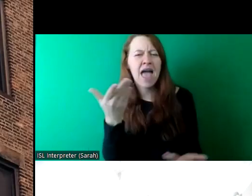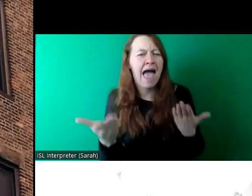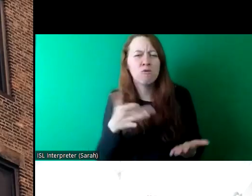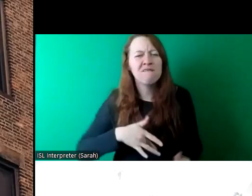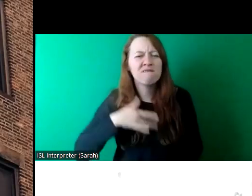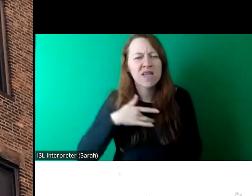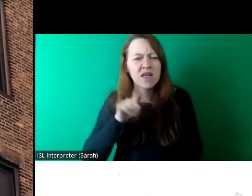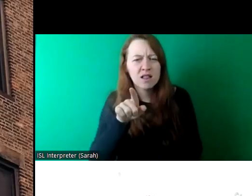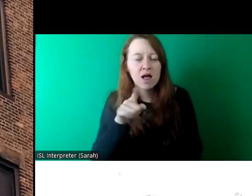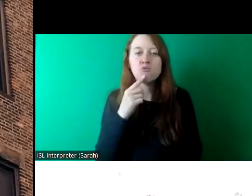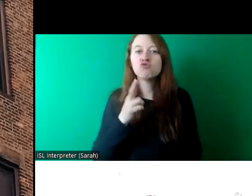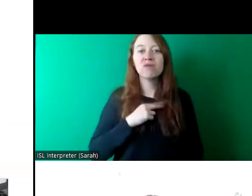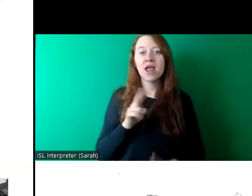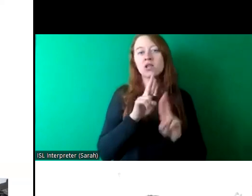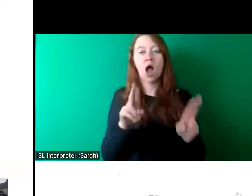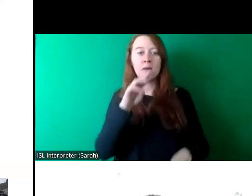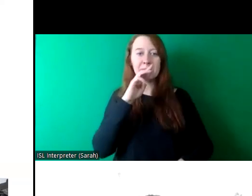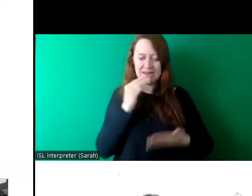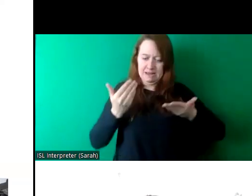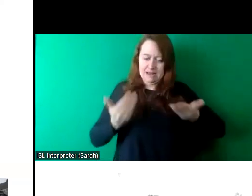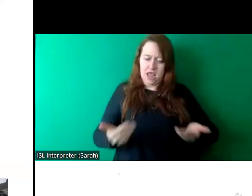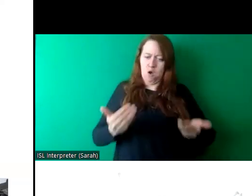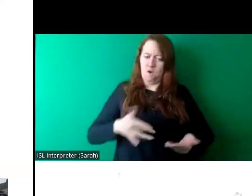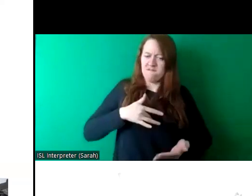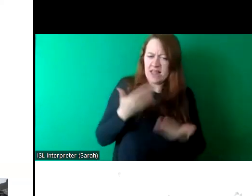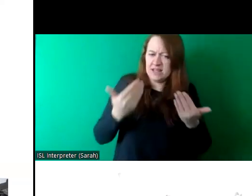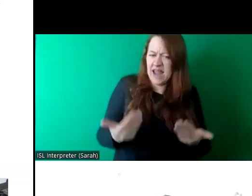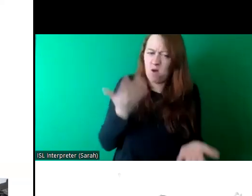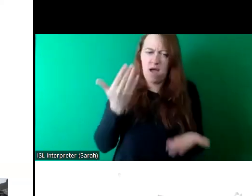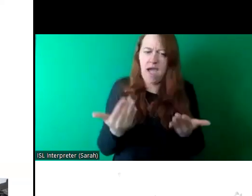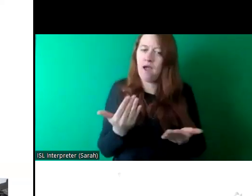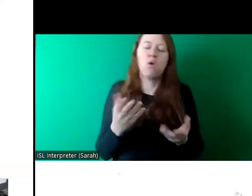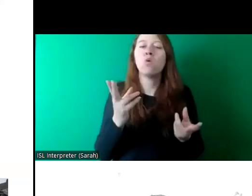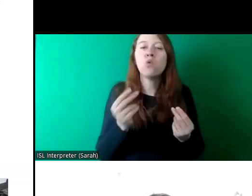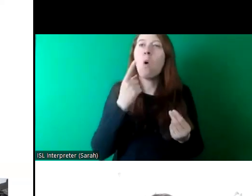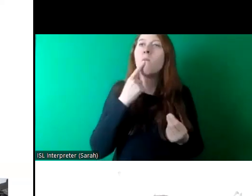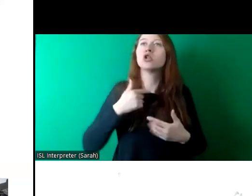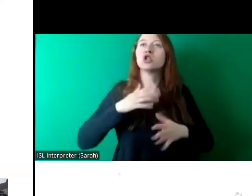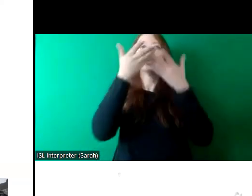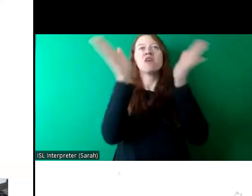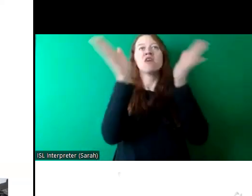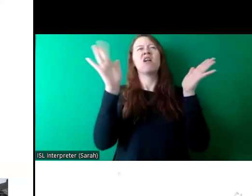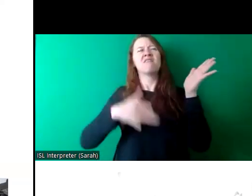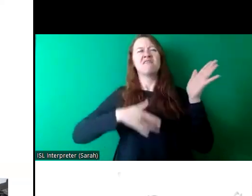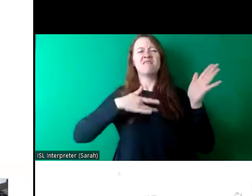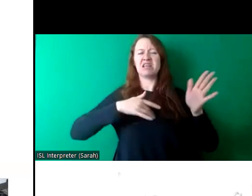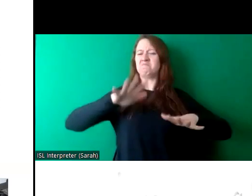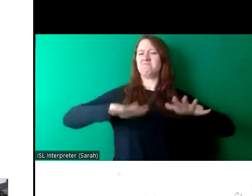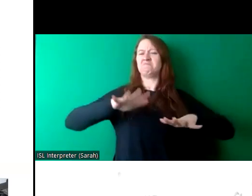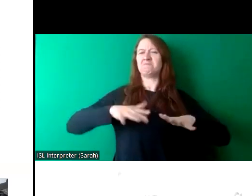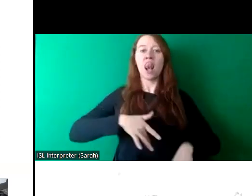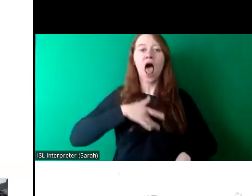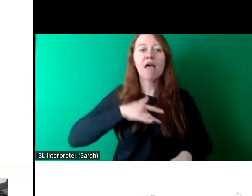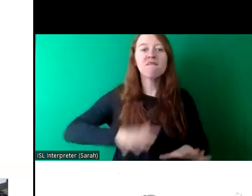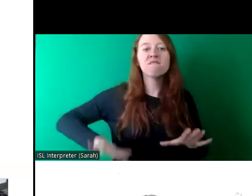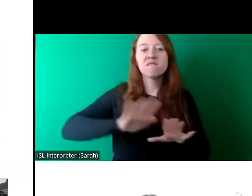in general, with life and all the challenges around that. And if there's a lovely line that I came across in a